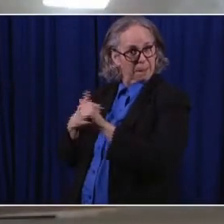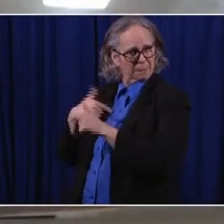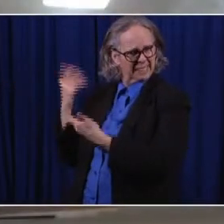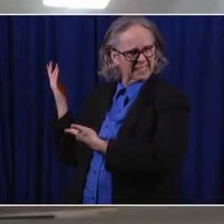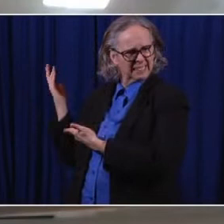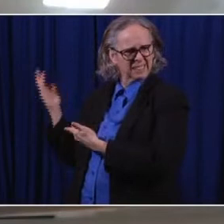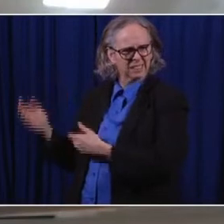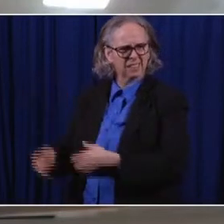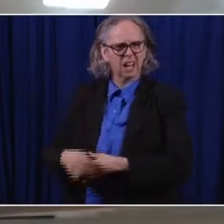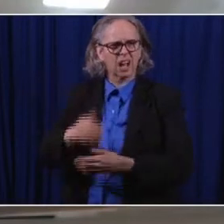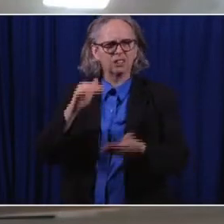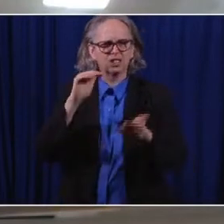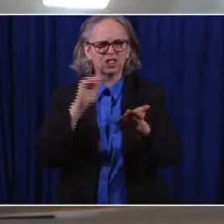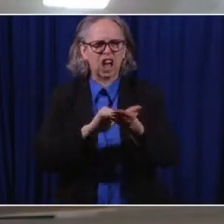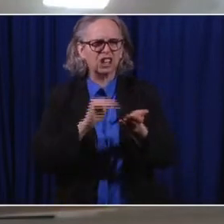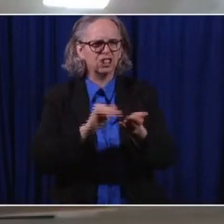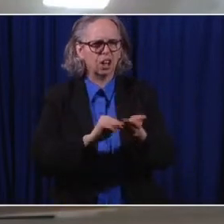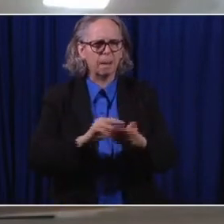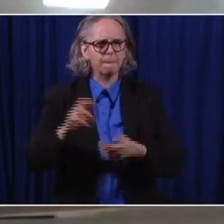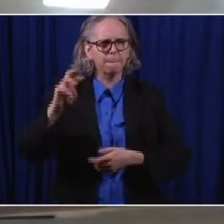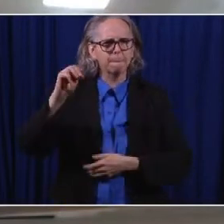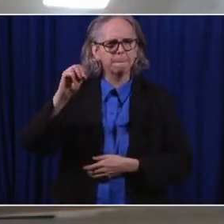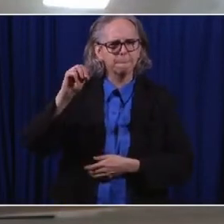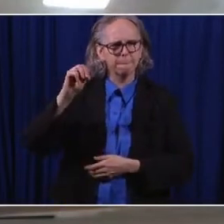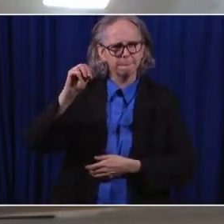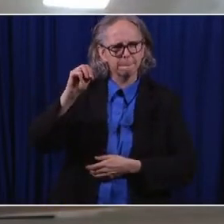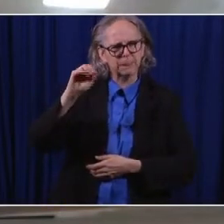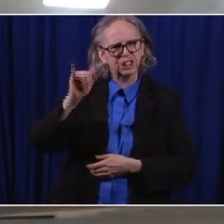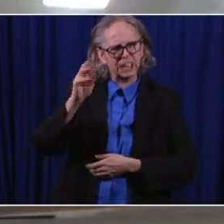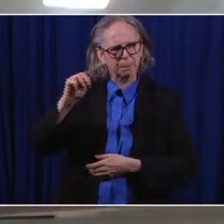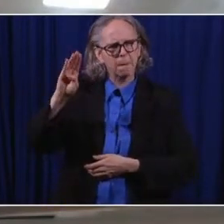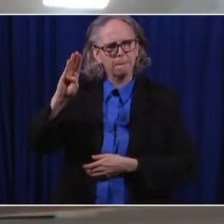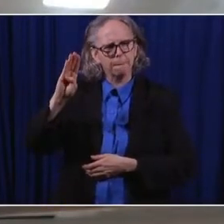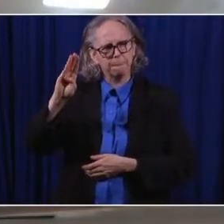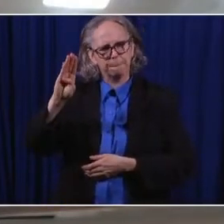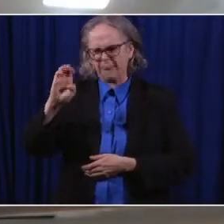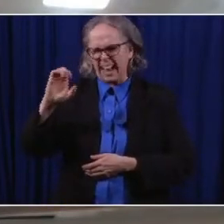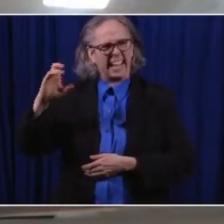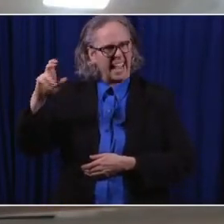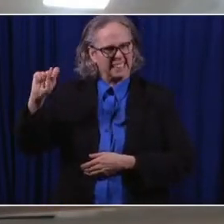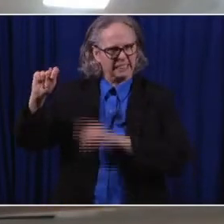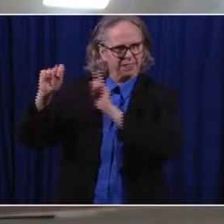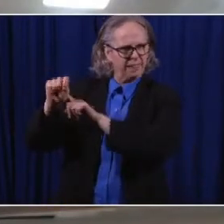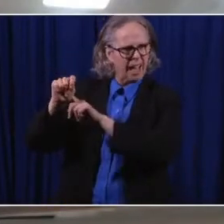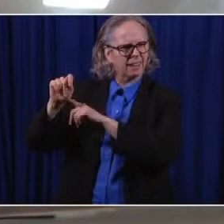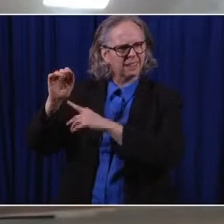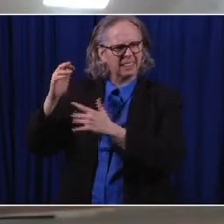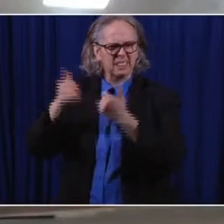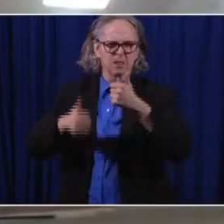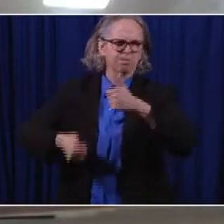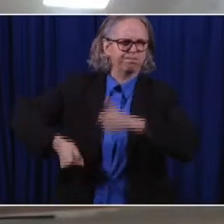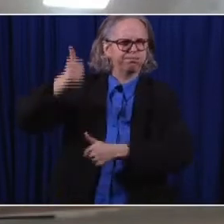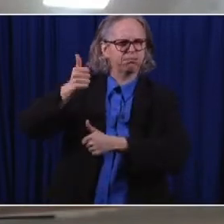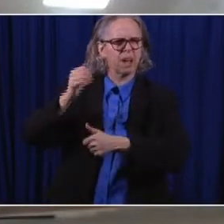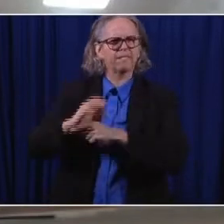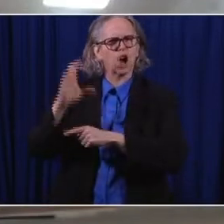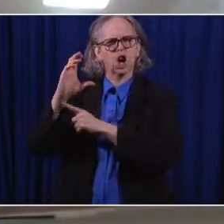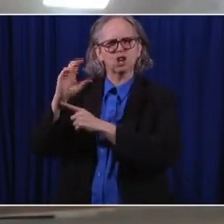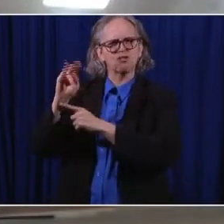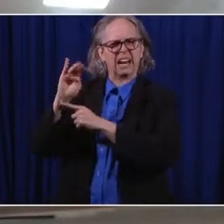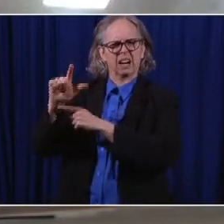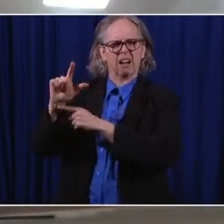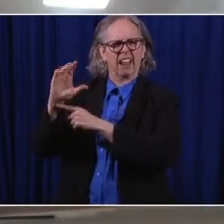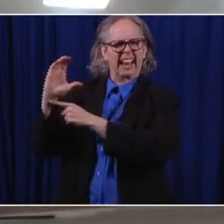care physician. Again, the one who really has been the tip of the spear through the COVID pandemic for us here in Mercy